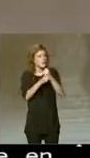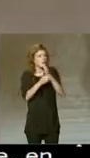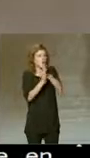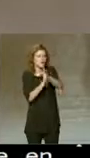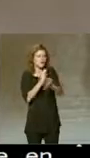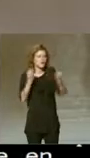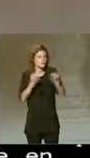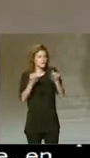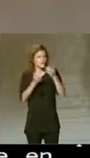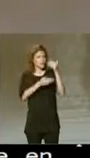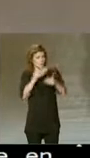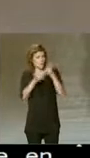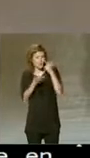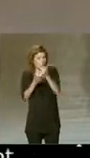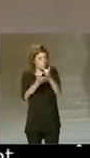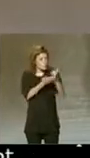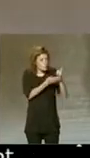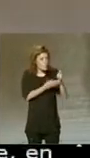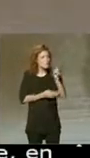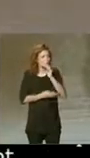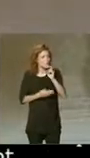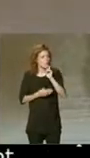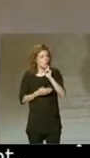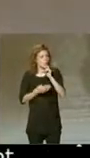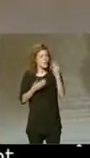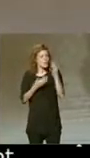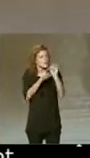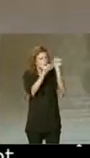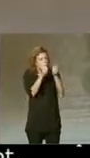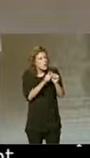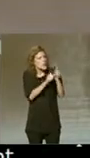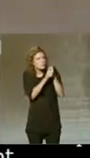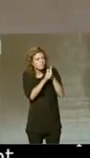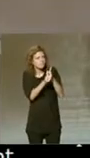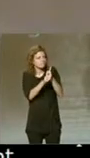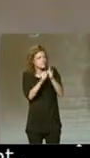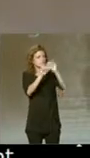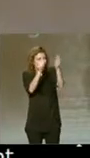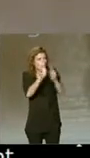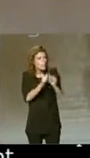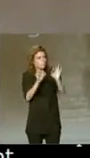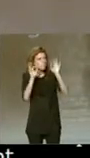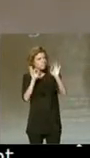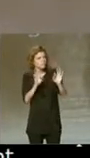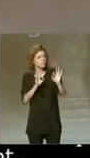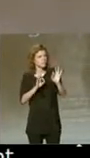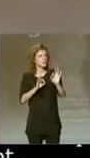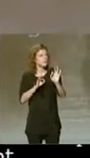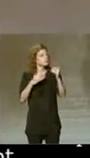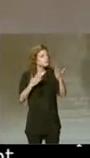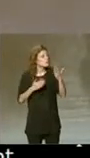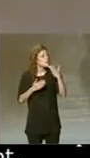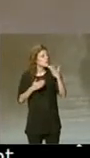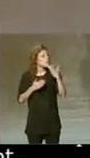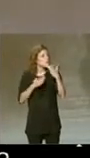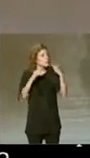fine-tuning, very accurate. And again, I believe that you really need a very strict model. Also, if